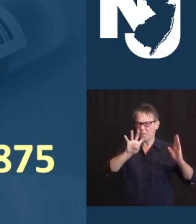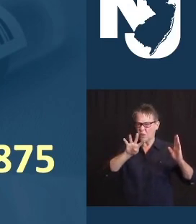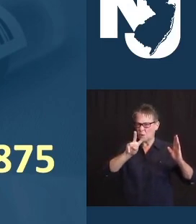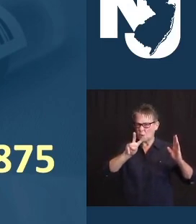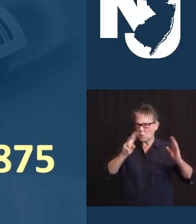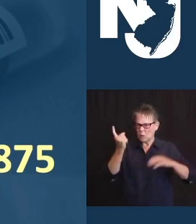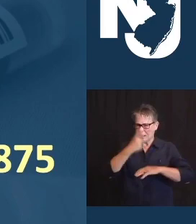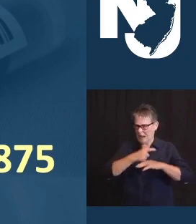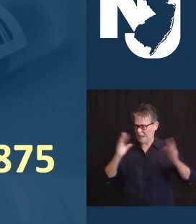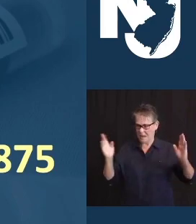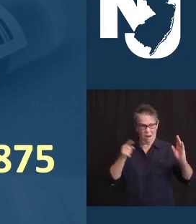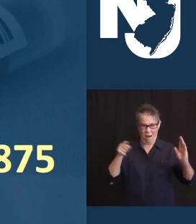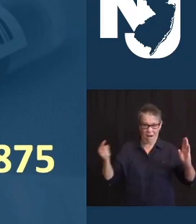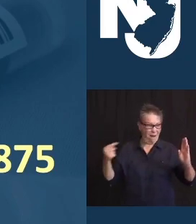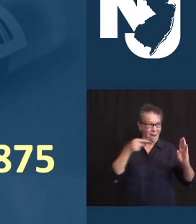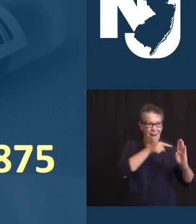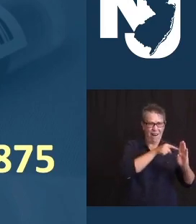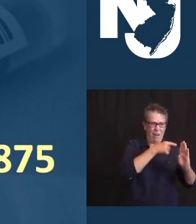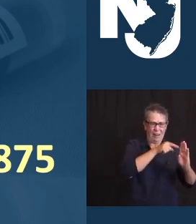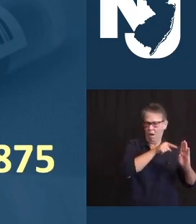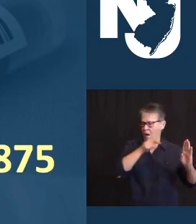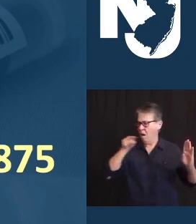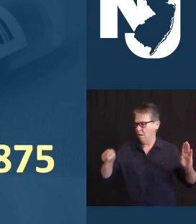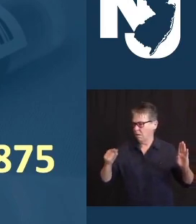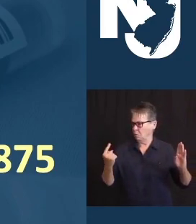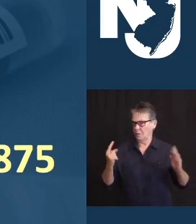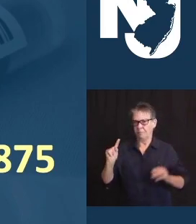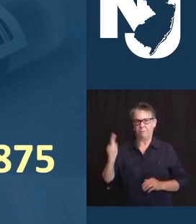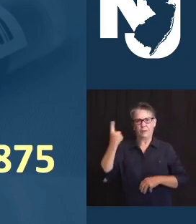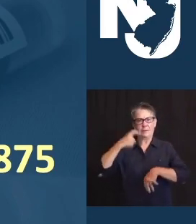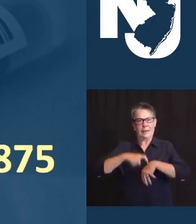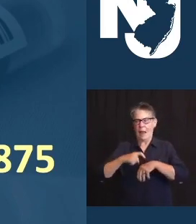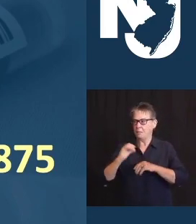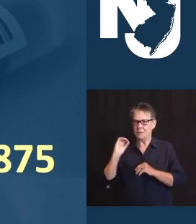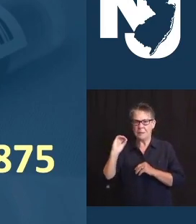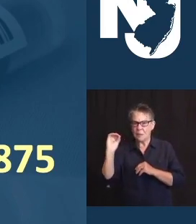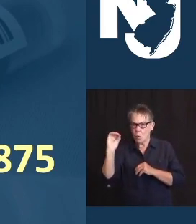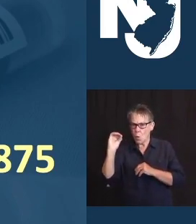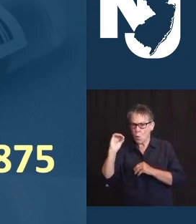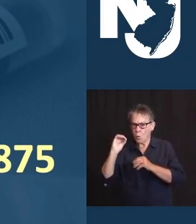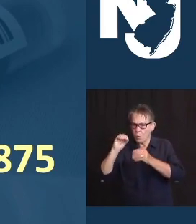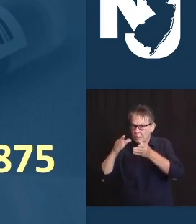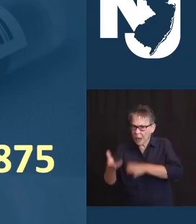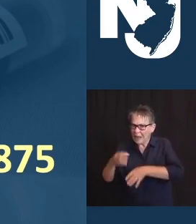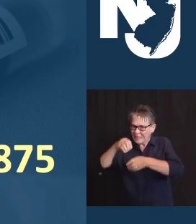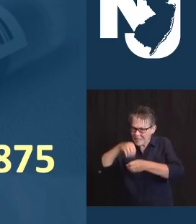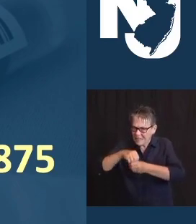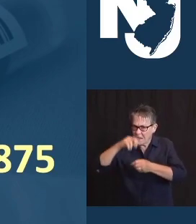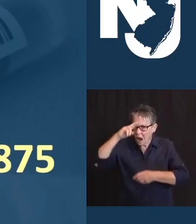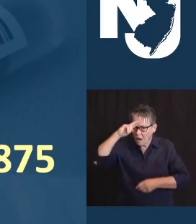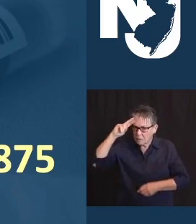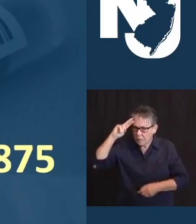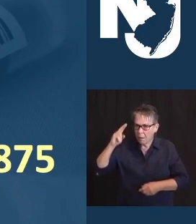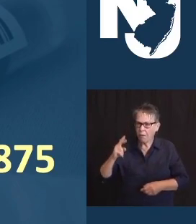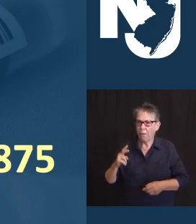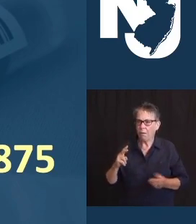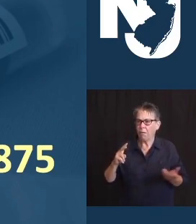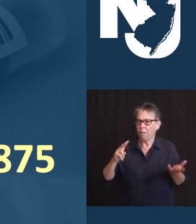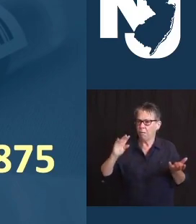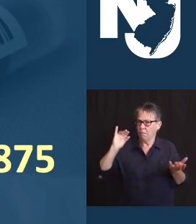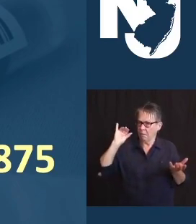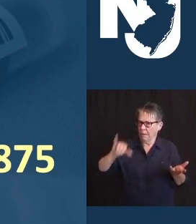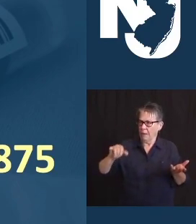said we'd get it, we just didn't know when. It was the 24 hours that ended last night. So I think we're all going to just take a quick